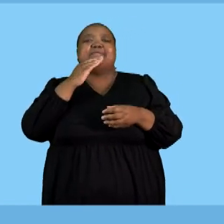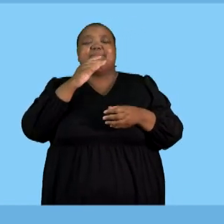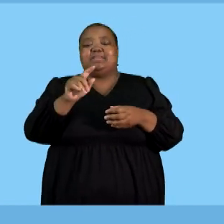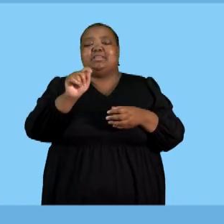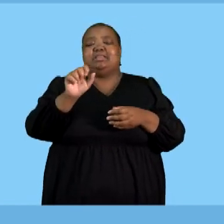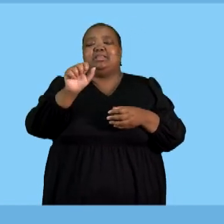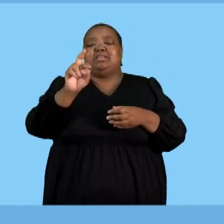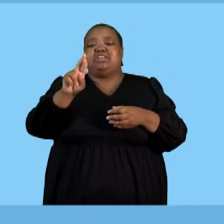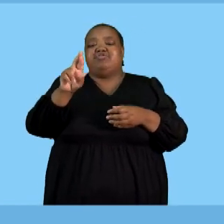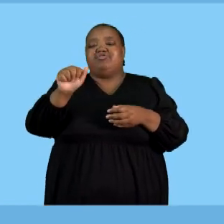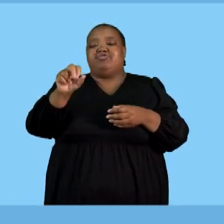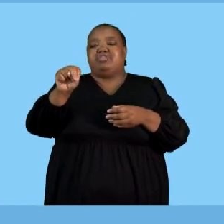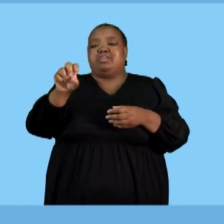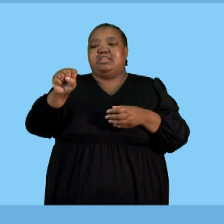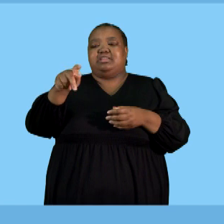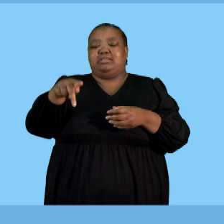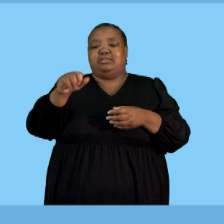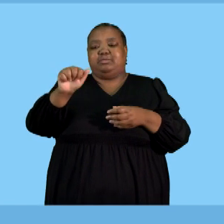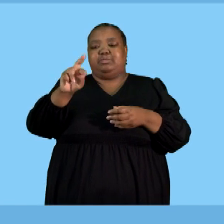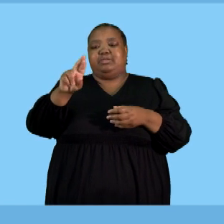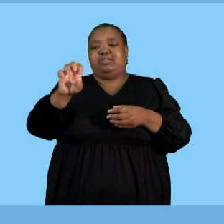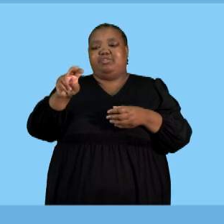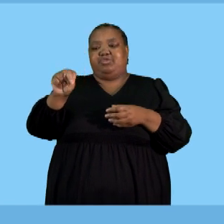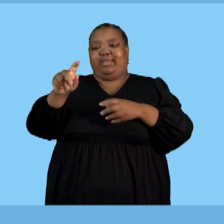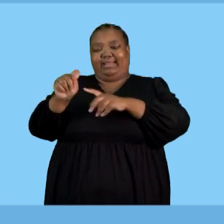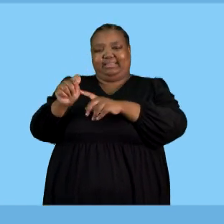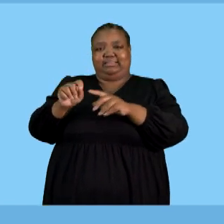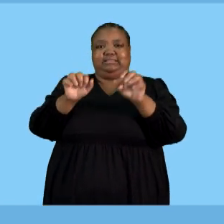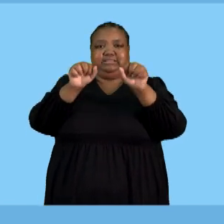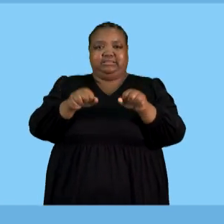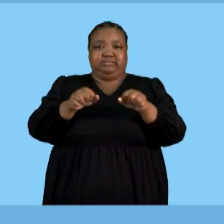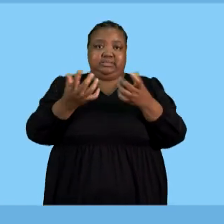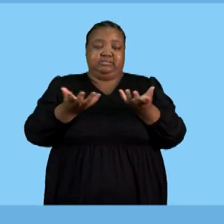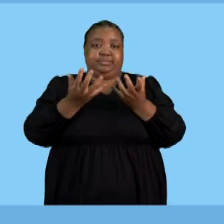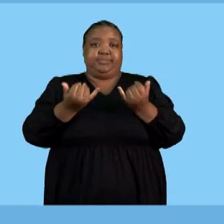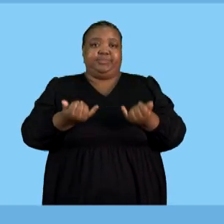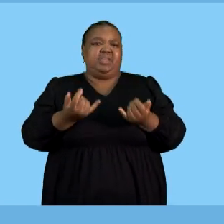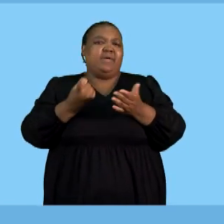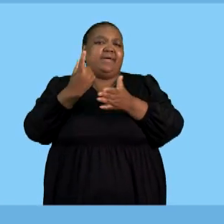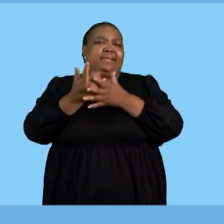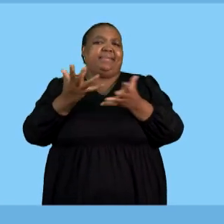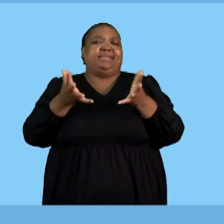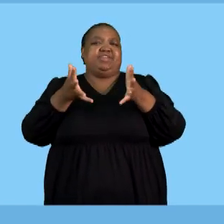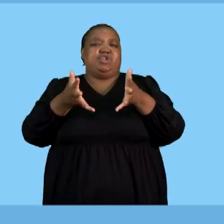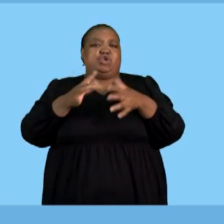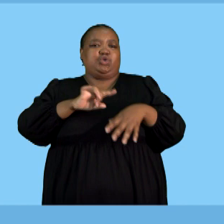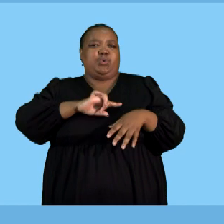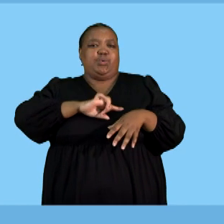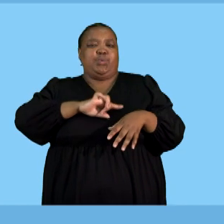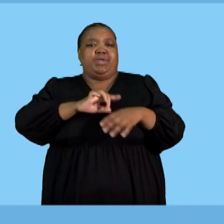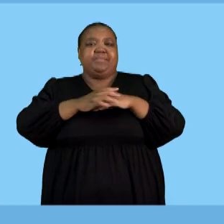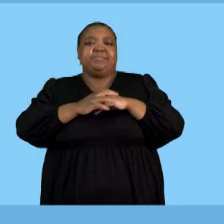substances, they transmit most of the light and only absorb or reflect a little bit. Now, the reason why this